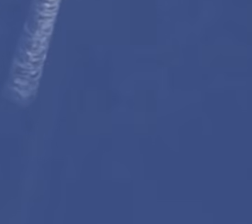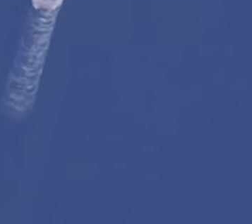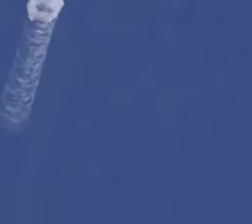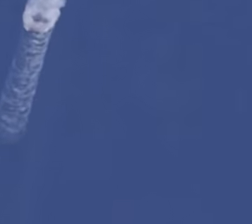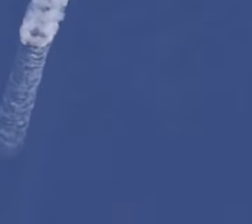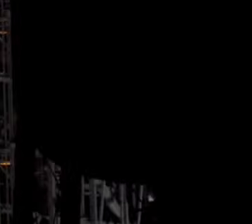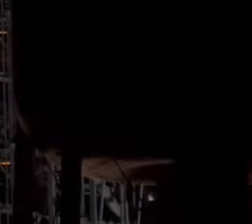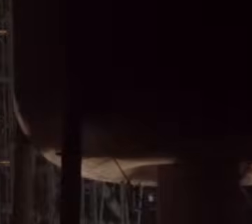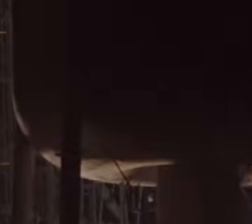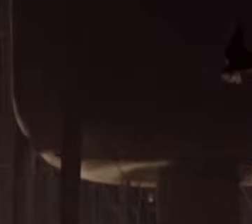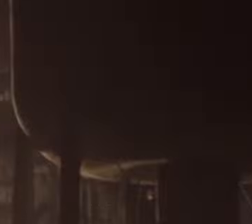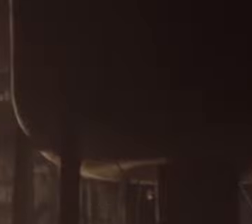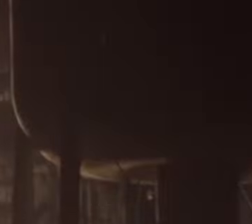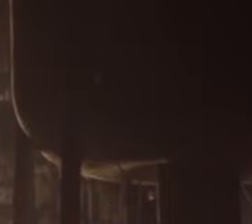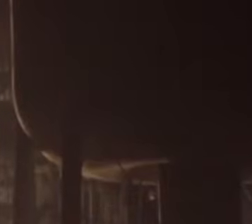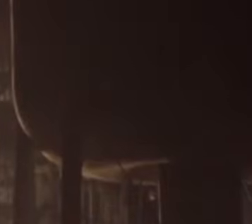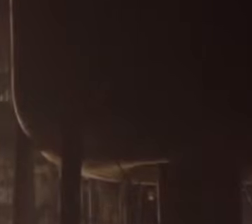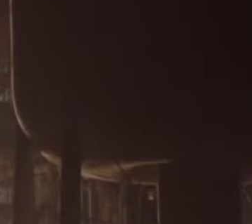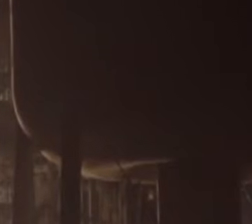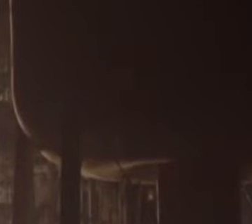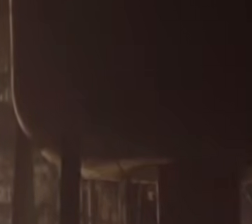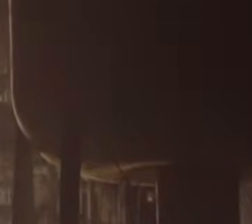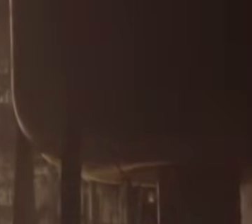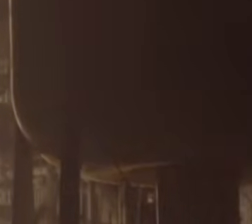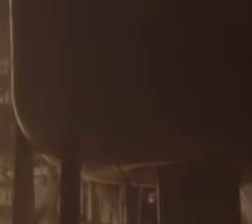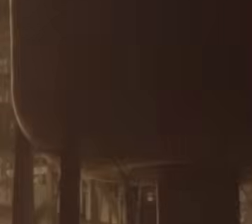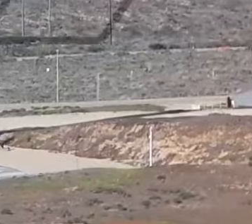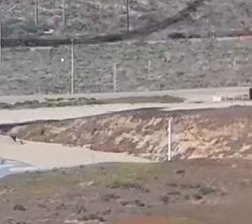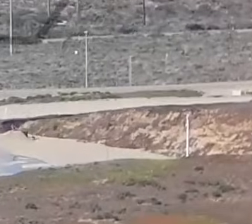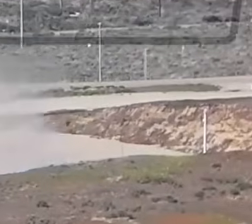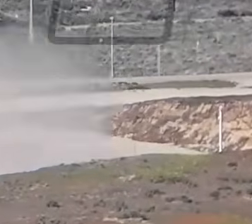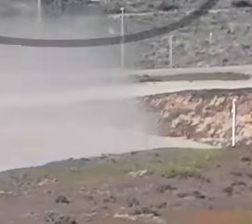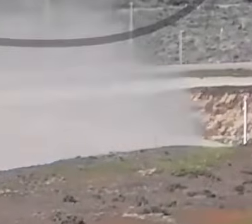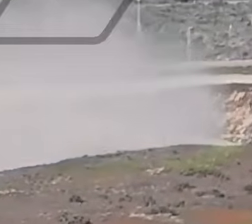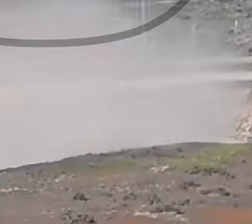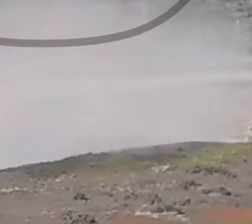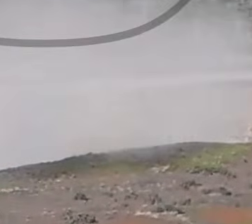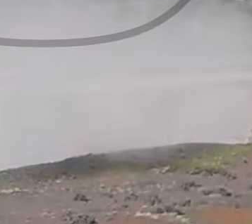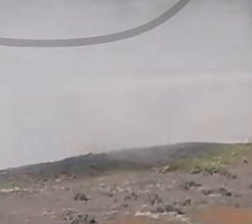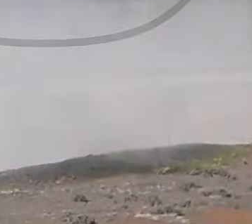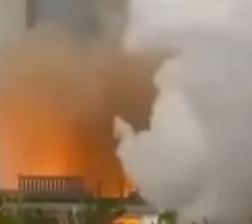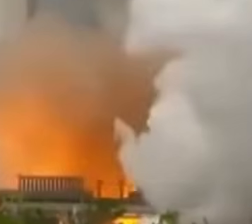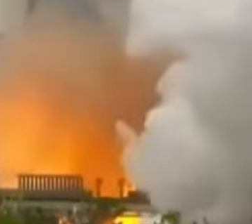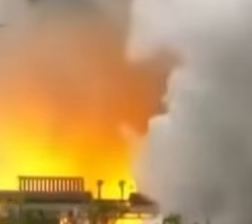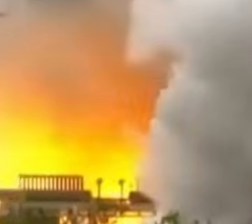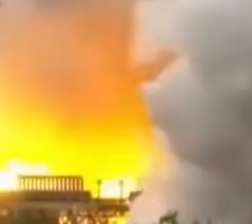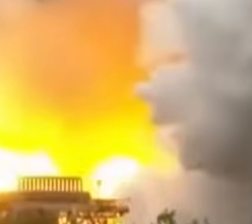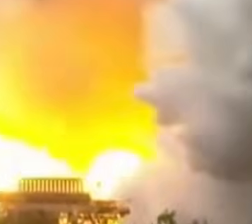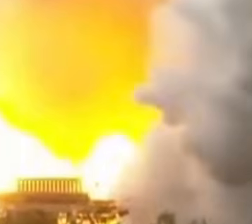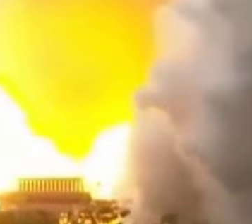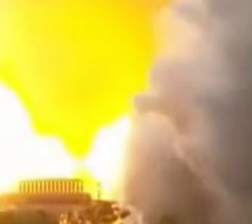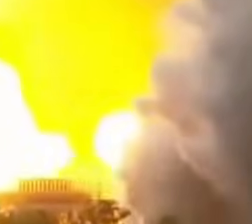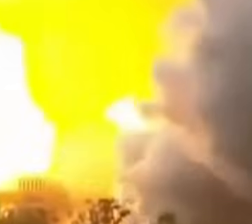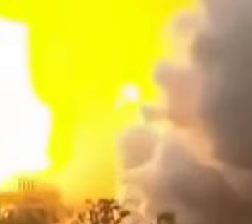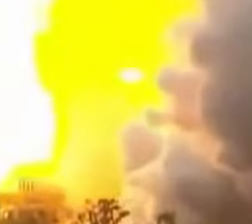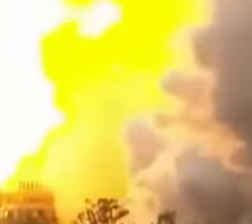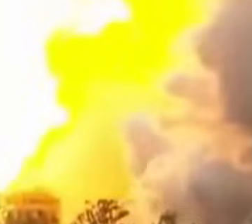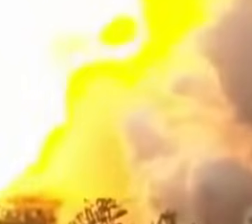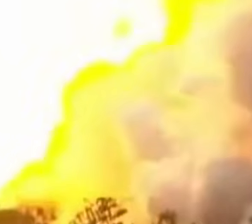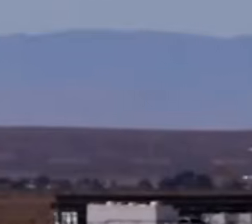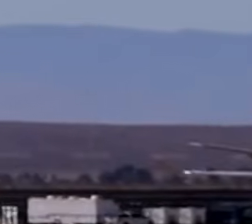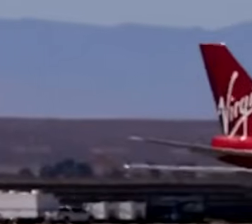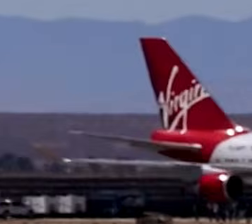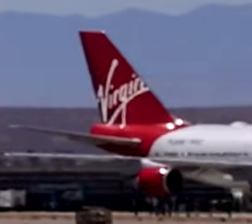Off. It's orange! Oh my God! Oh my God! Decollage. Look at